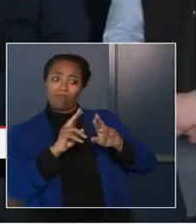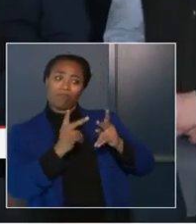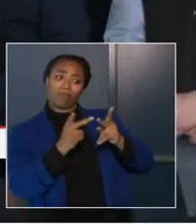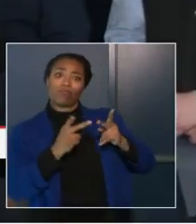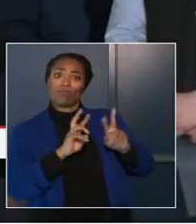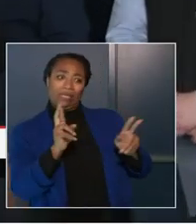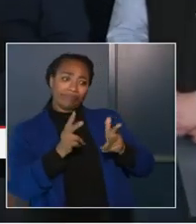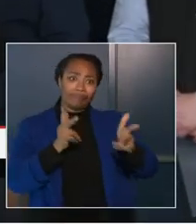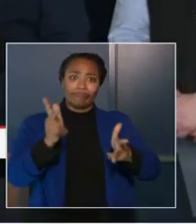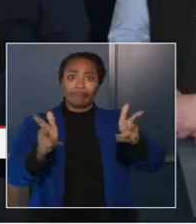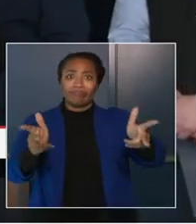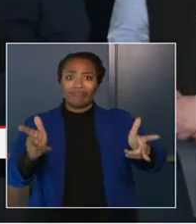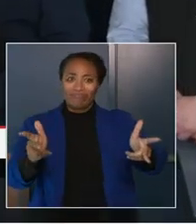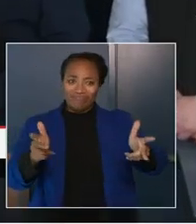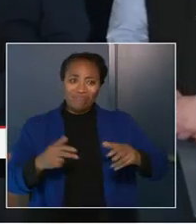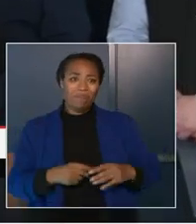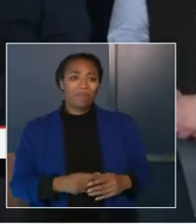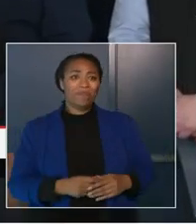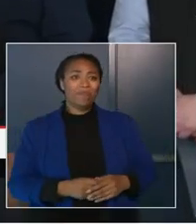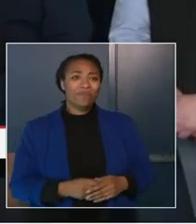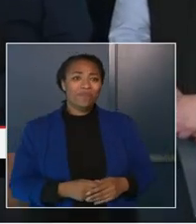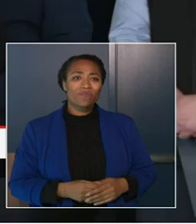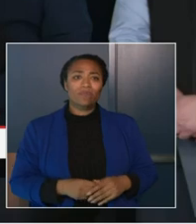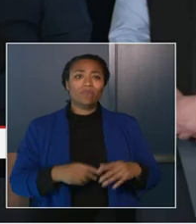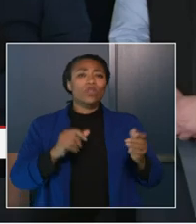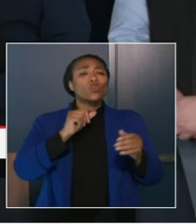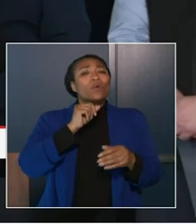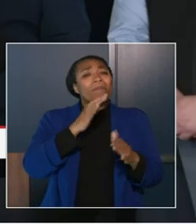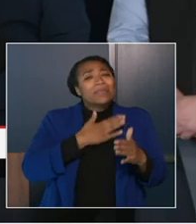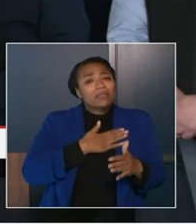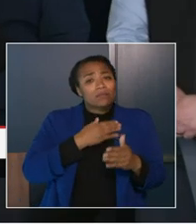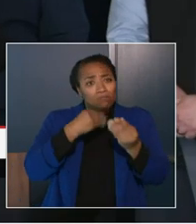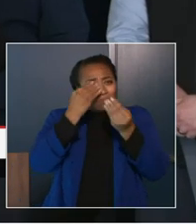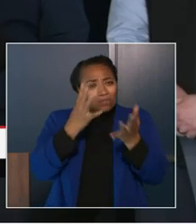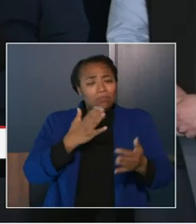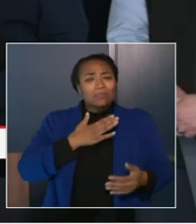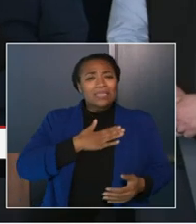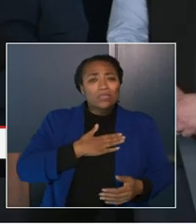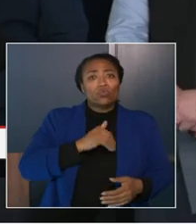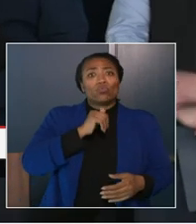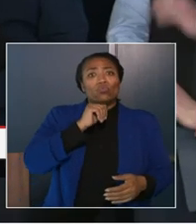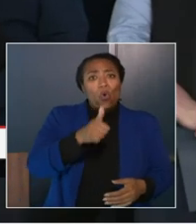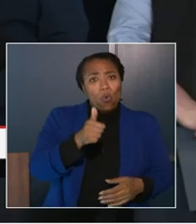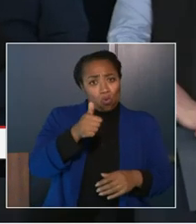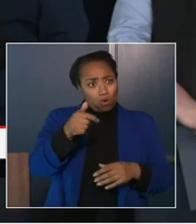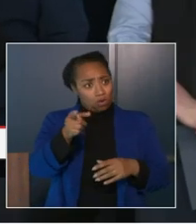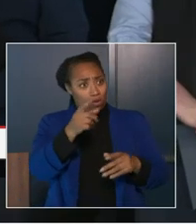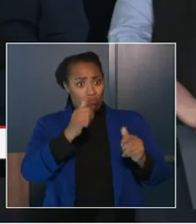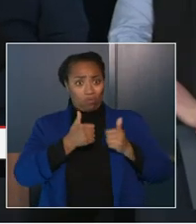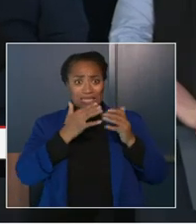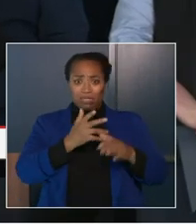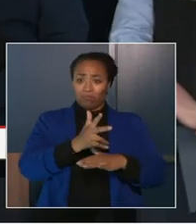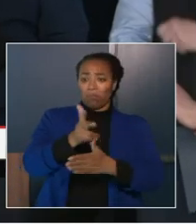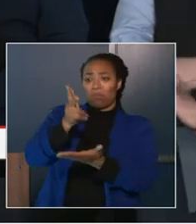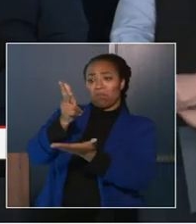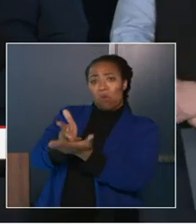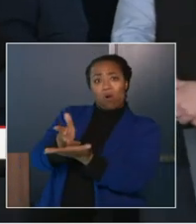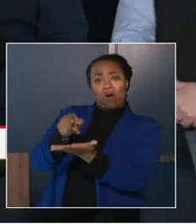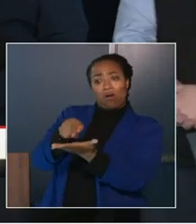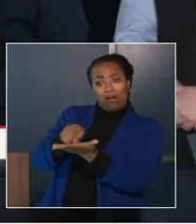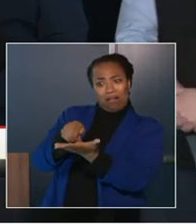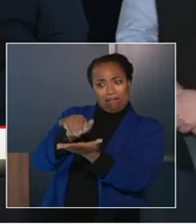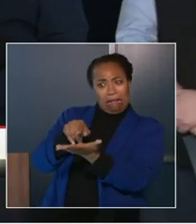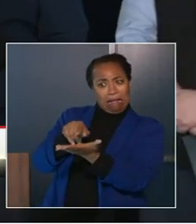311, but they're moving their vehicles so they know exactly where their vehicles are. And I know you gave the website, and as a district resident, I've